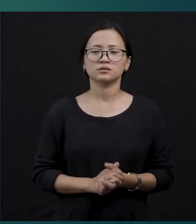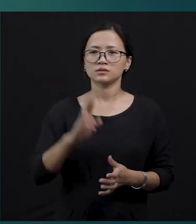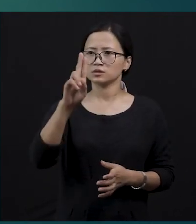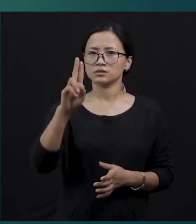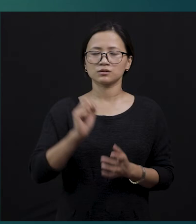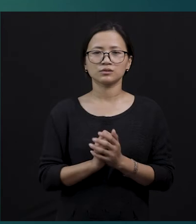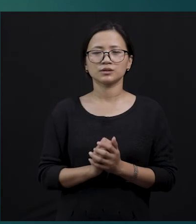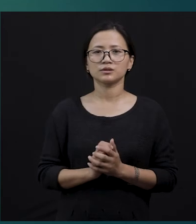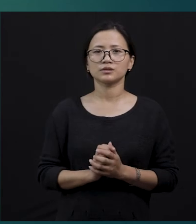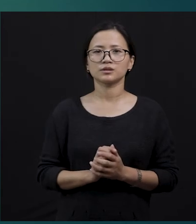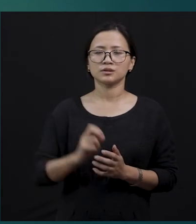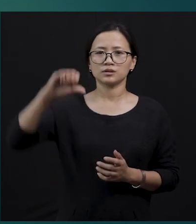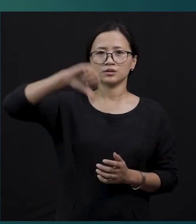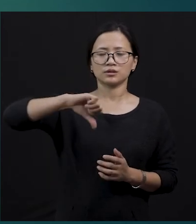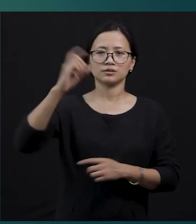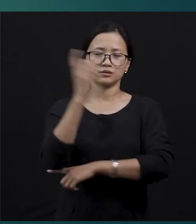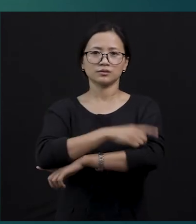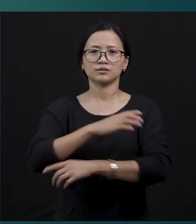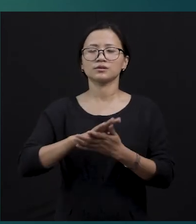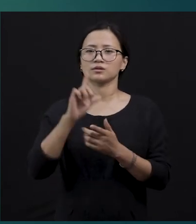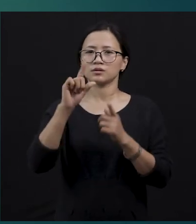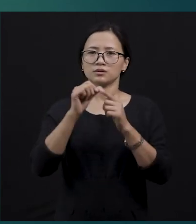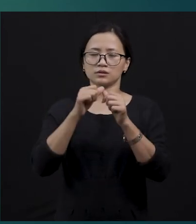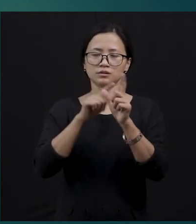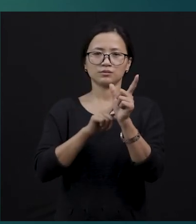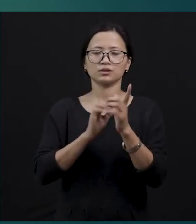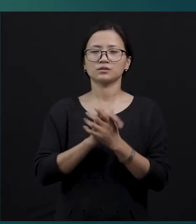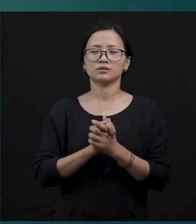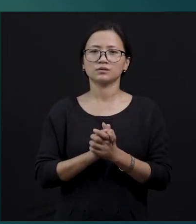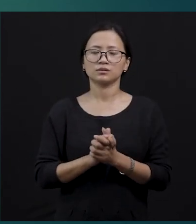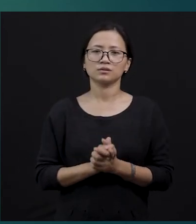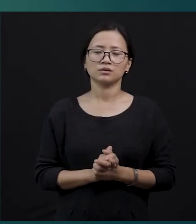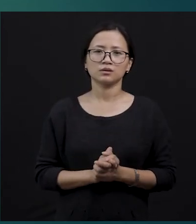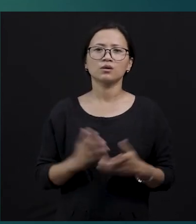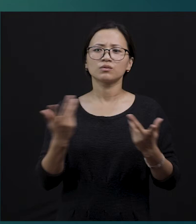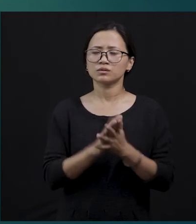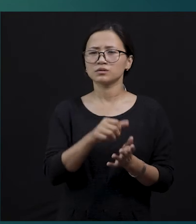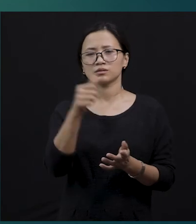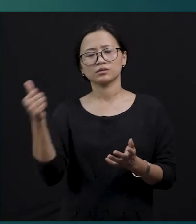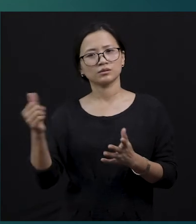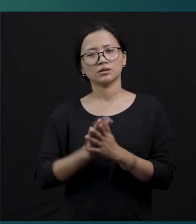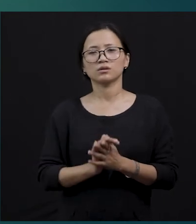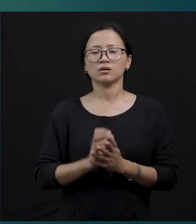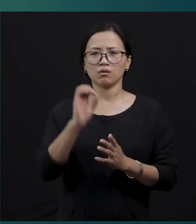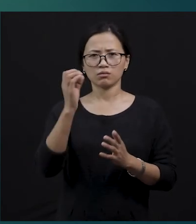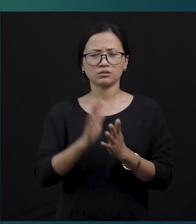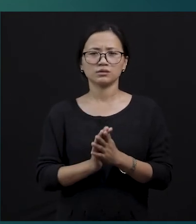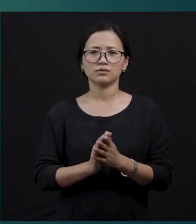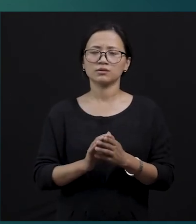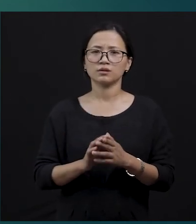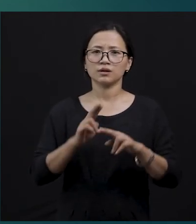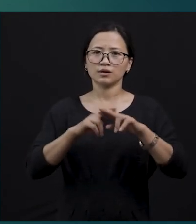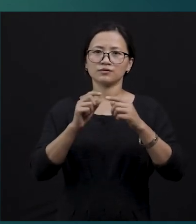have 29 days in a leap year, right? And then, whereas in other ordinary year, February